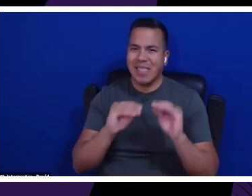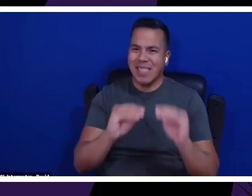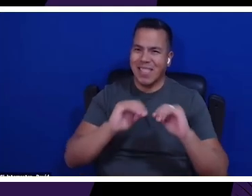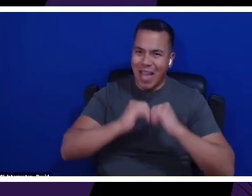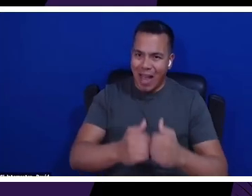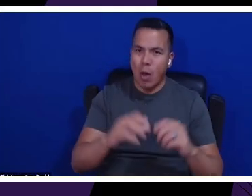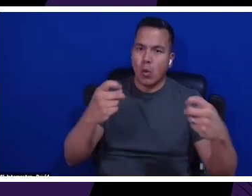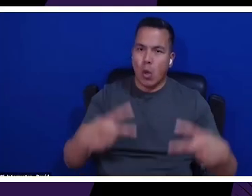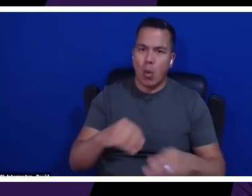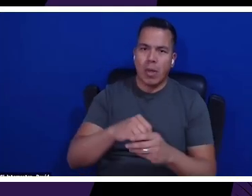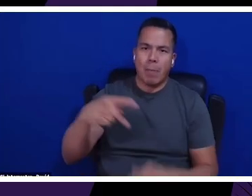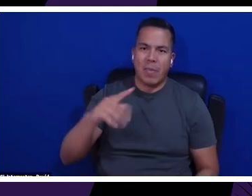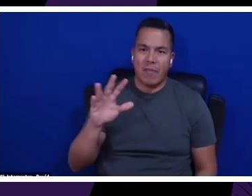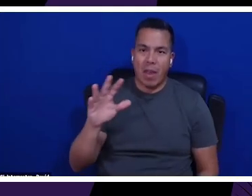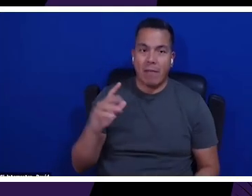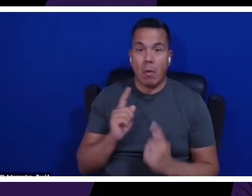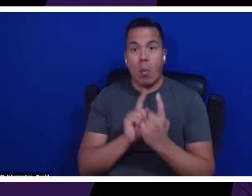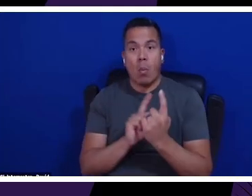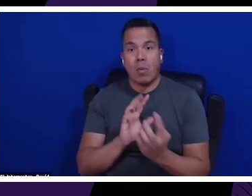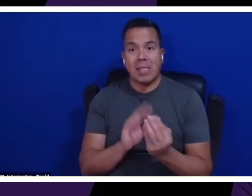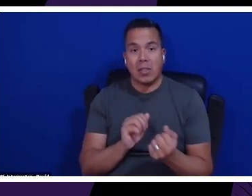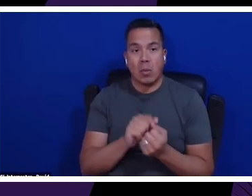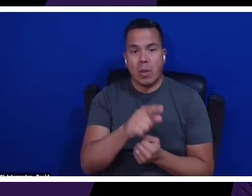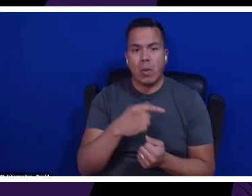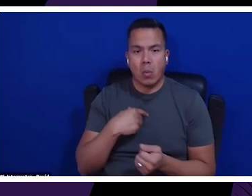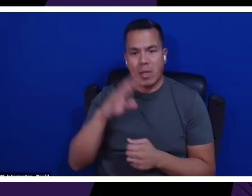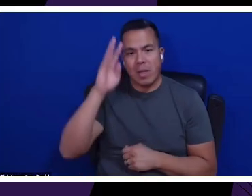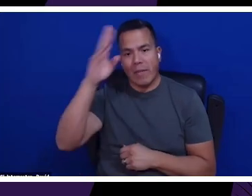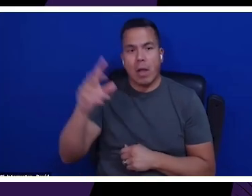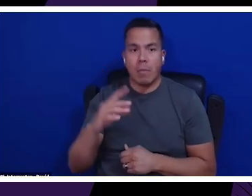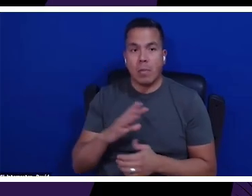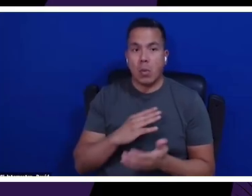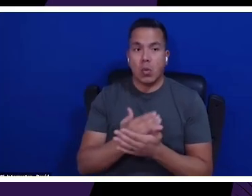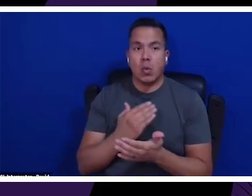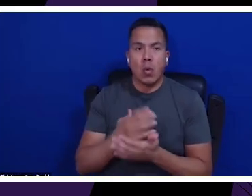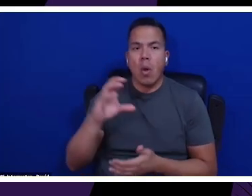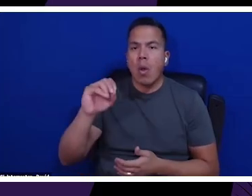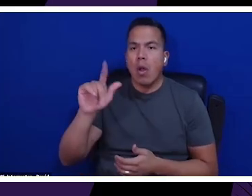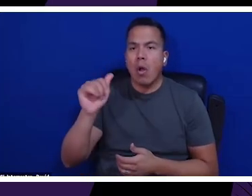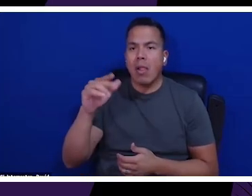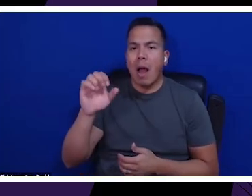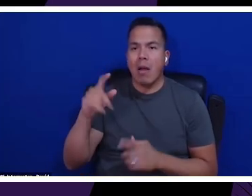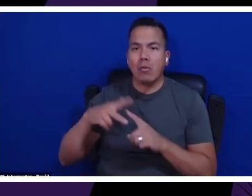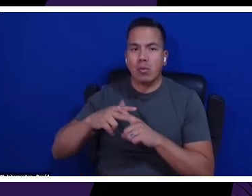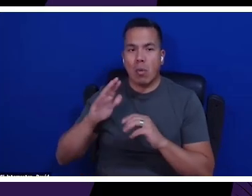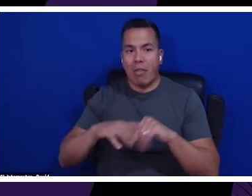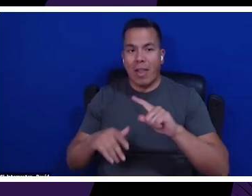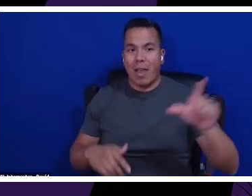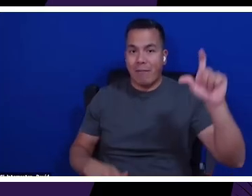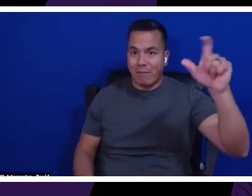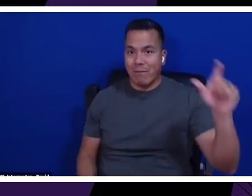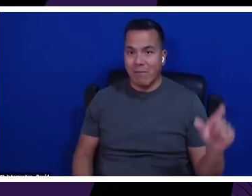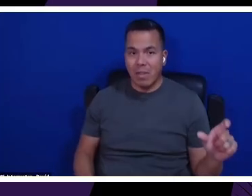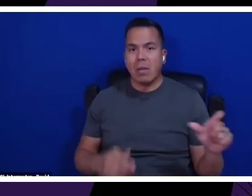For our one-on-one sessions, we developed a novel collage tool shown on the left-hand side, a visual interface that allowed users to